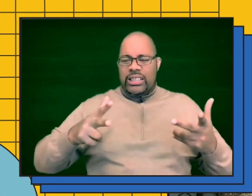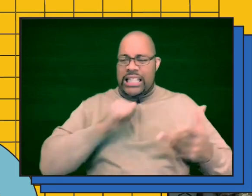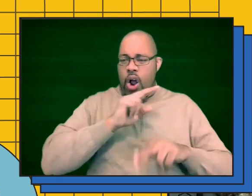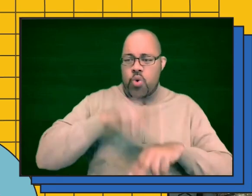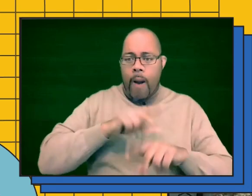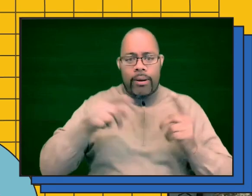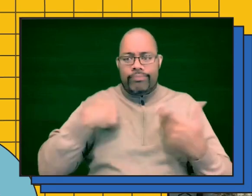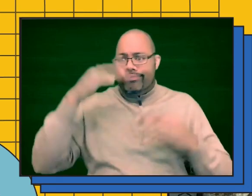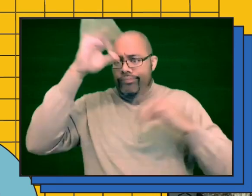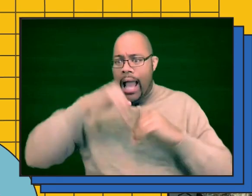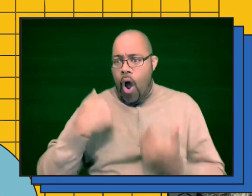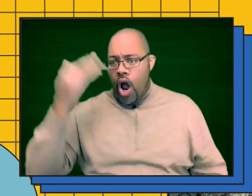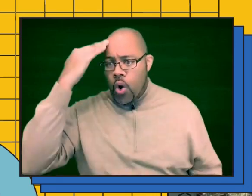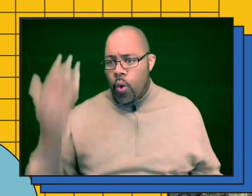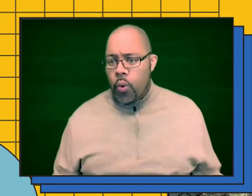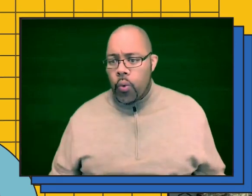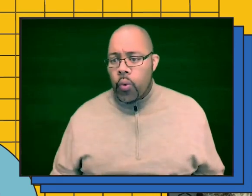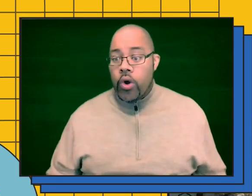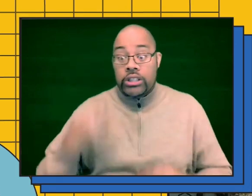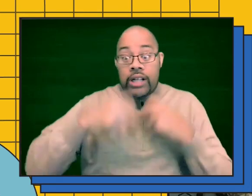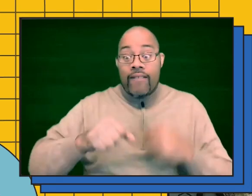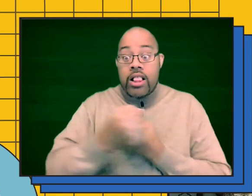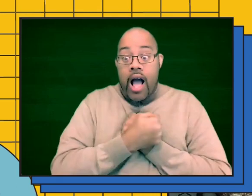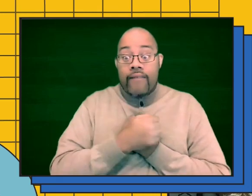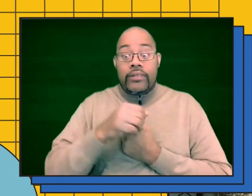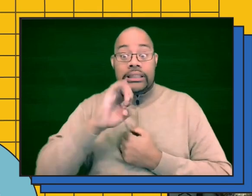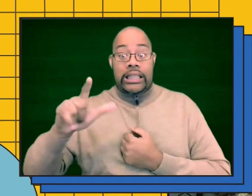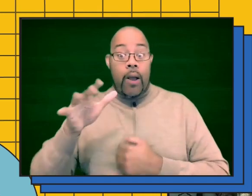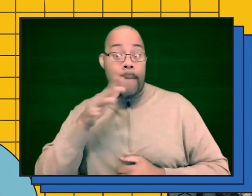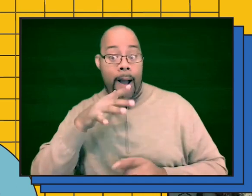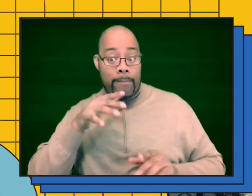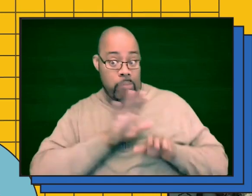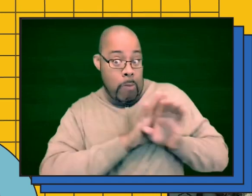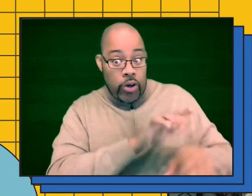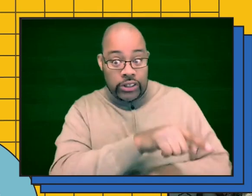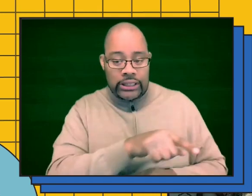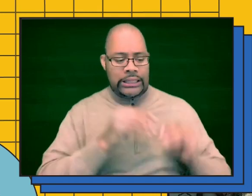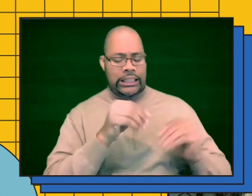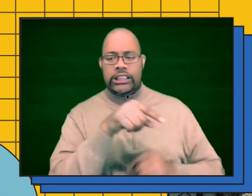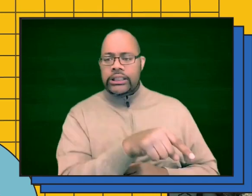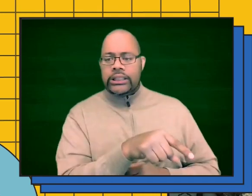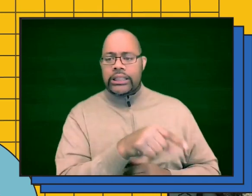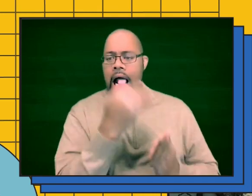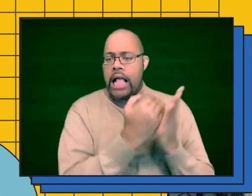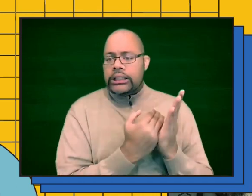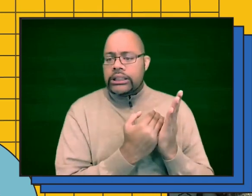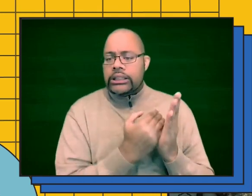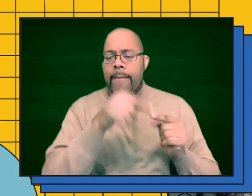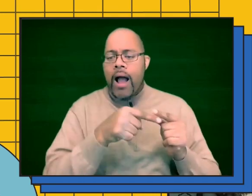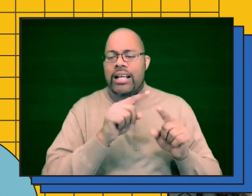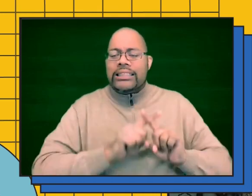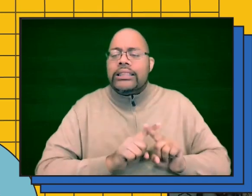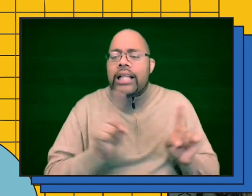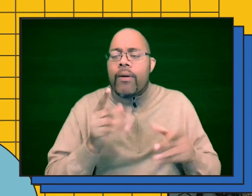but really, how would I know? The tough love of the Weddell seal mother teaches a